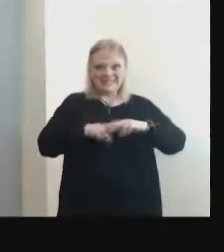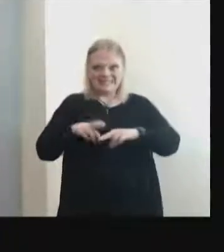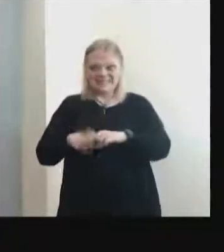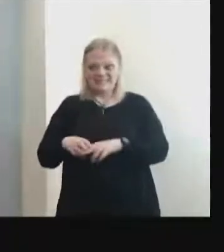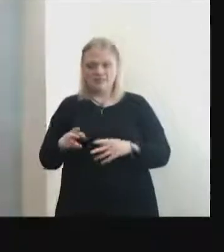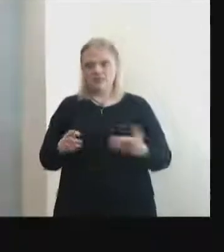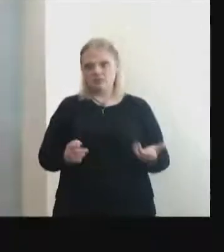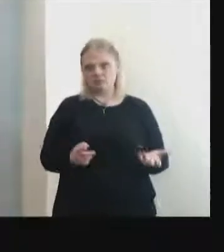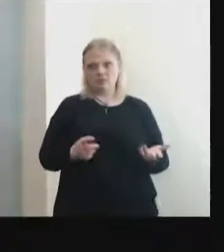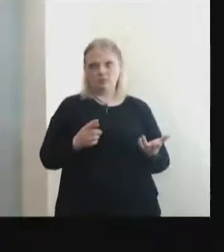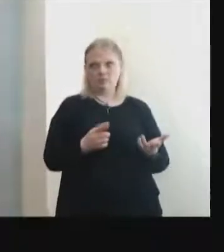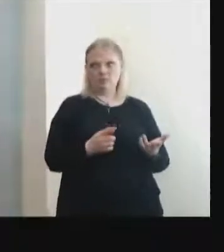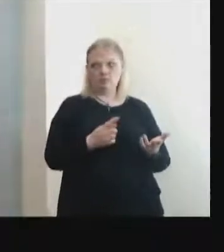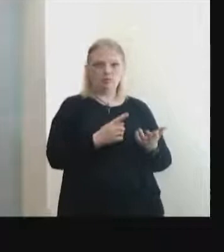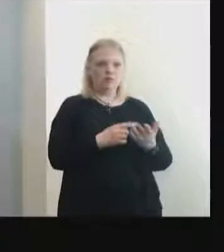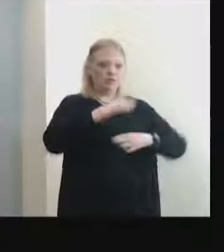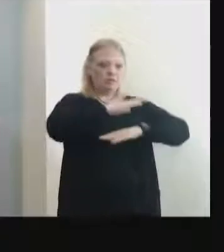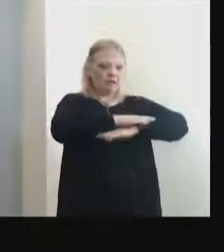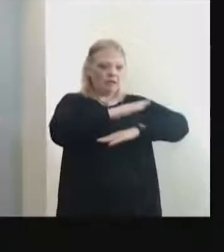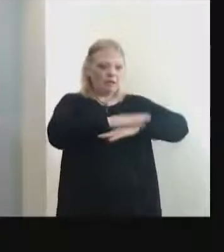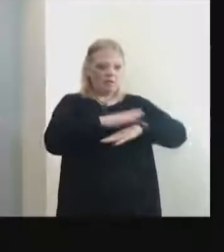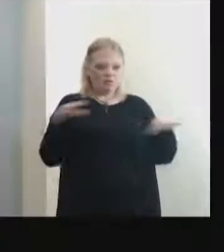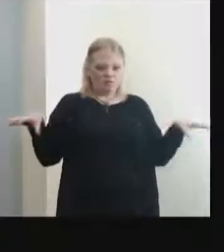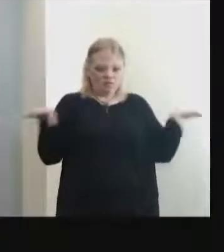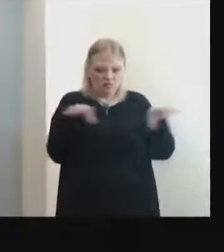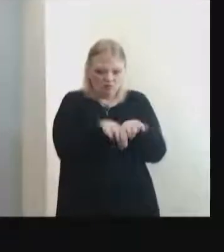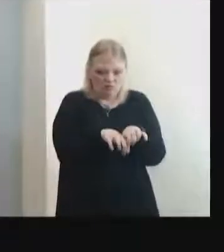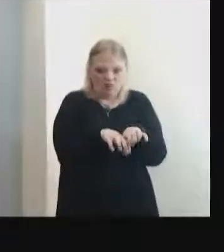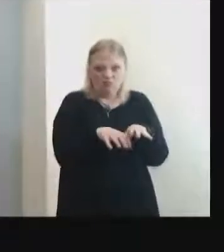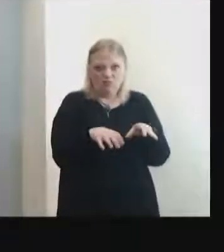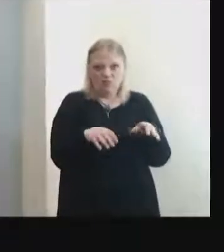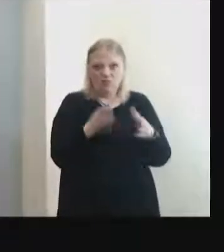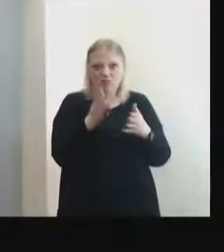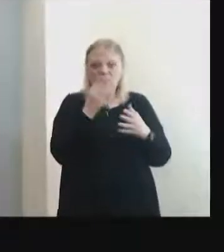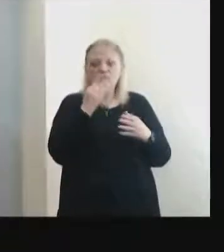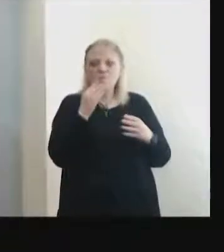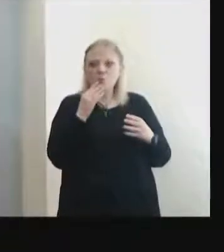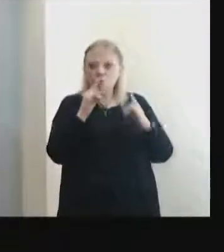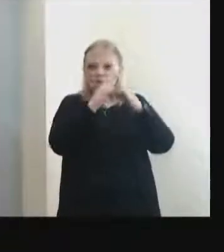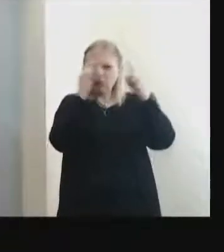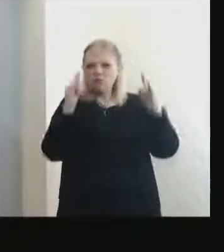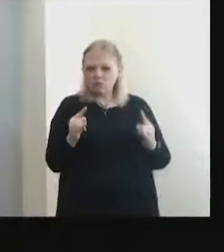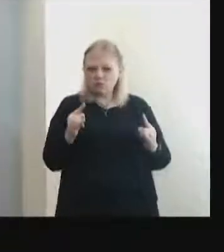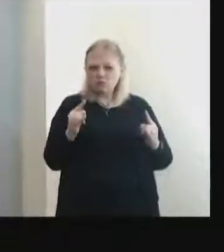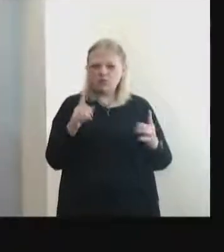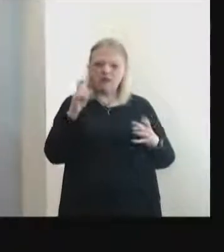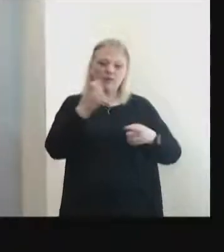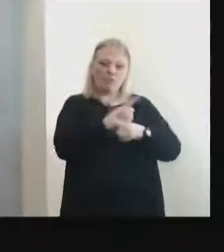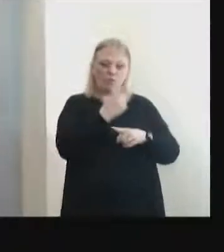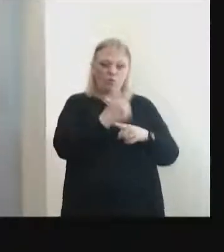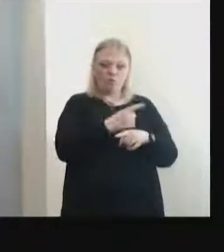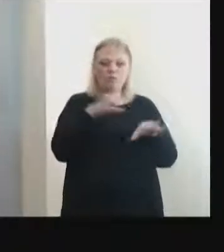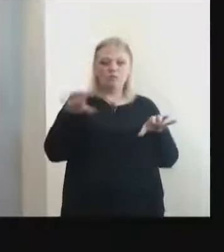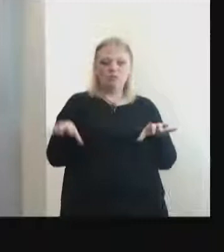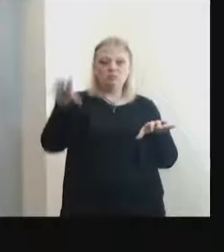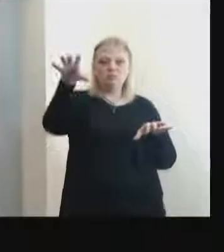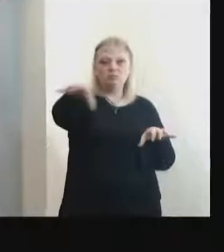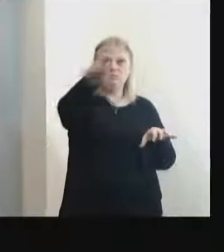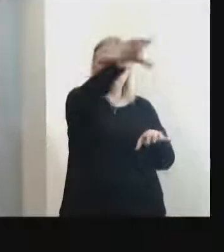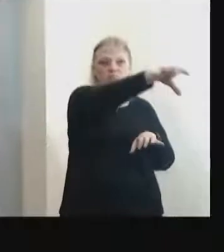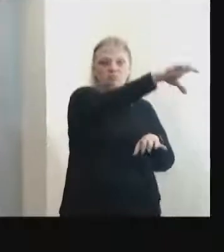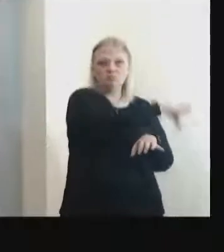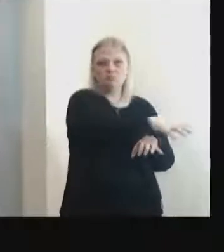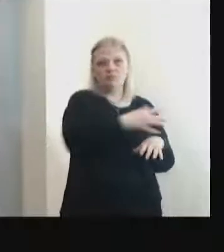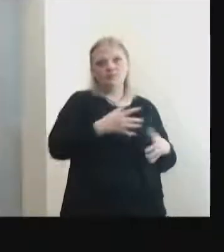the tables and chairs are jammed in close to each other where some of the food vendors are. They're going to have appropriate spacing. So we